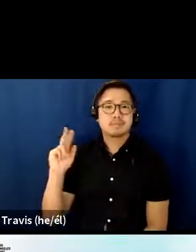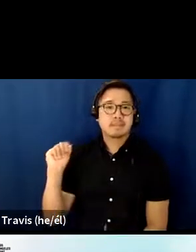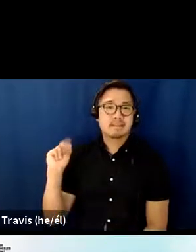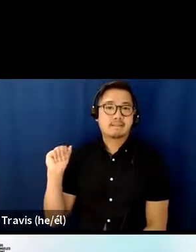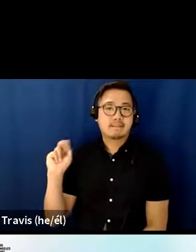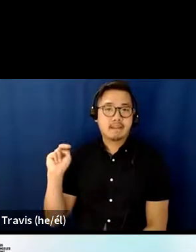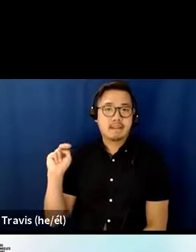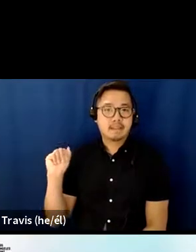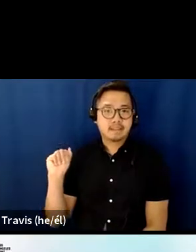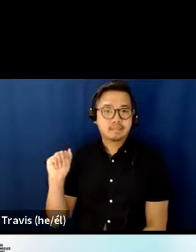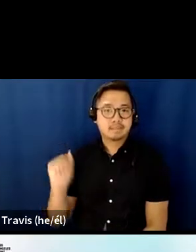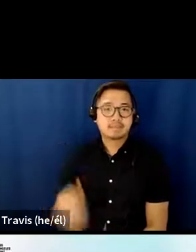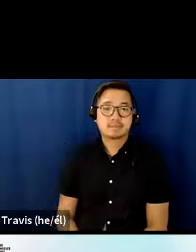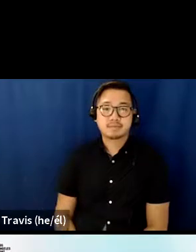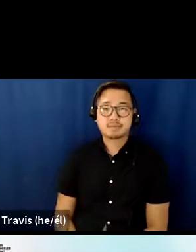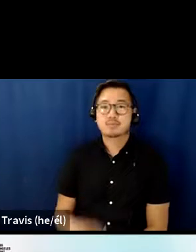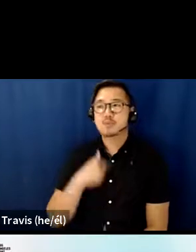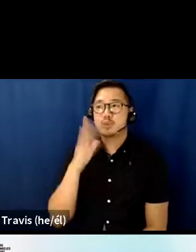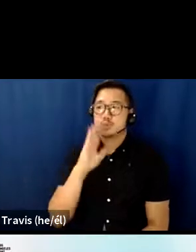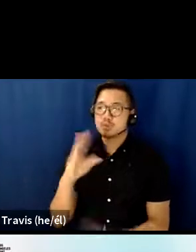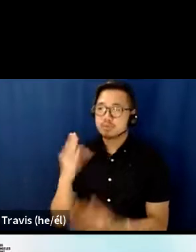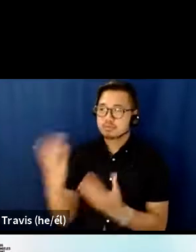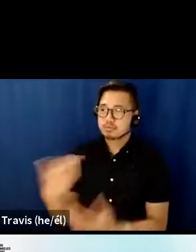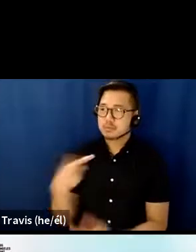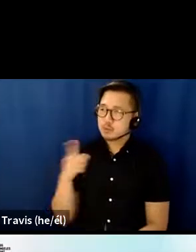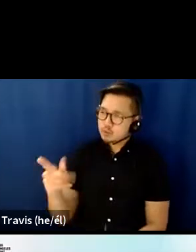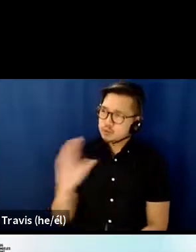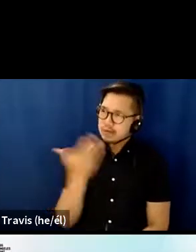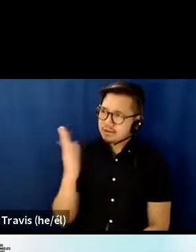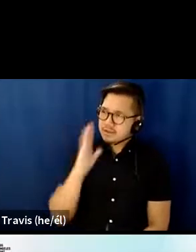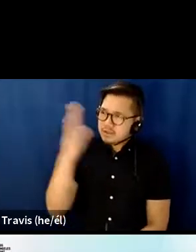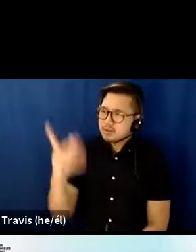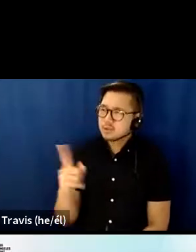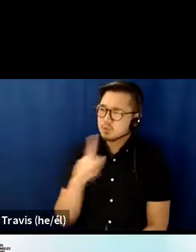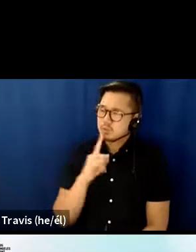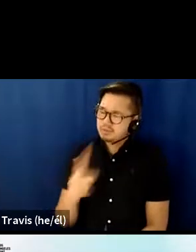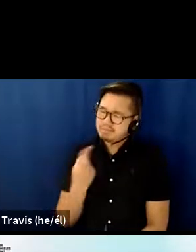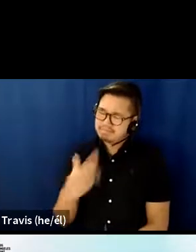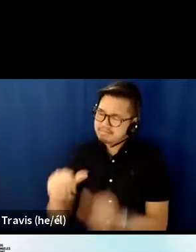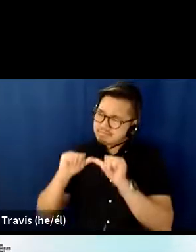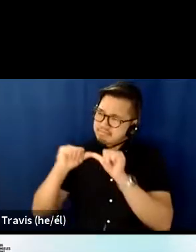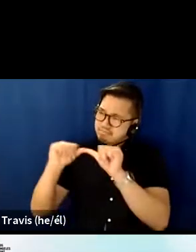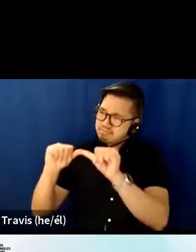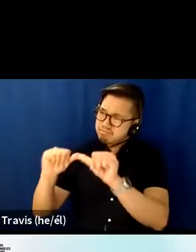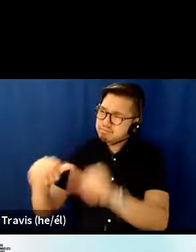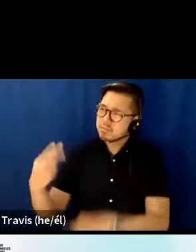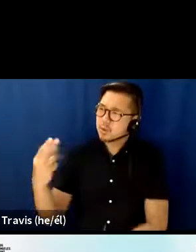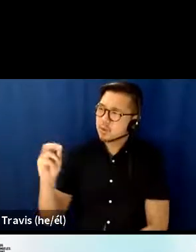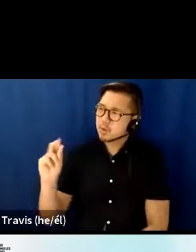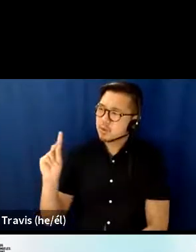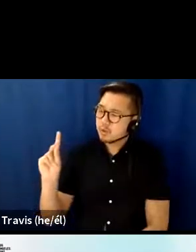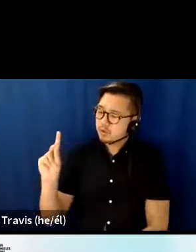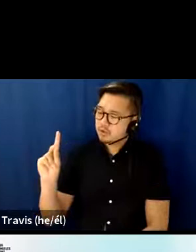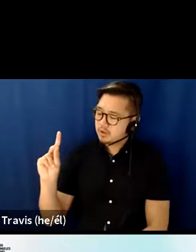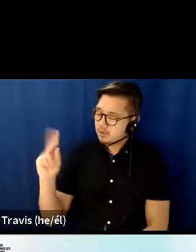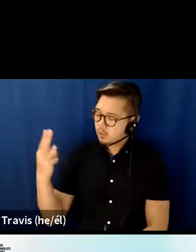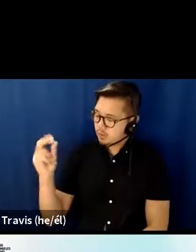SaVanna? I would say you are our future. Hold on. Hold on.